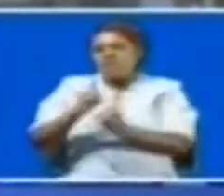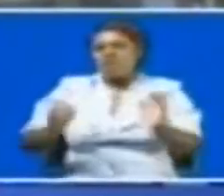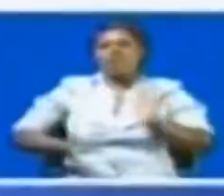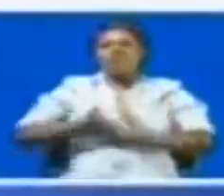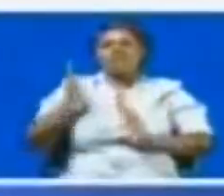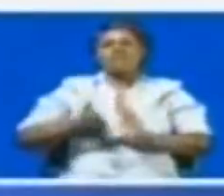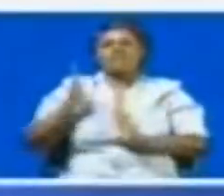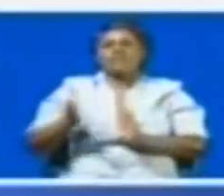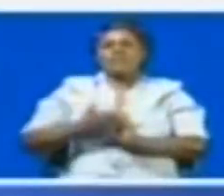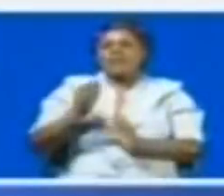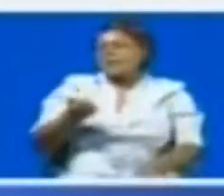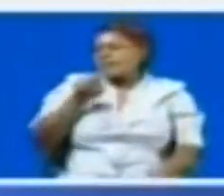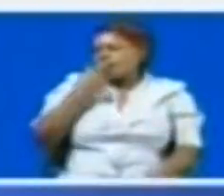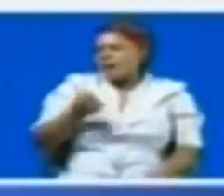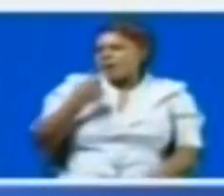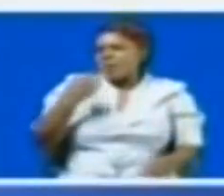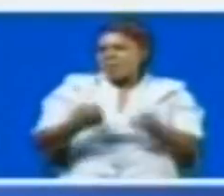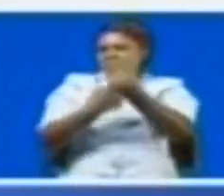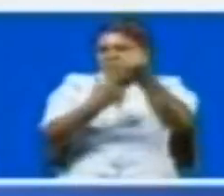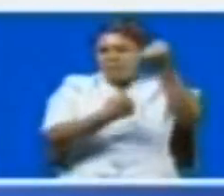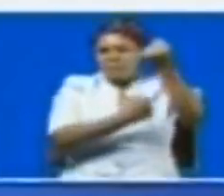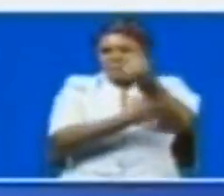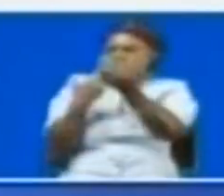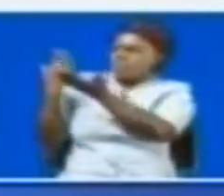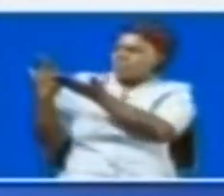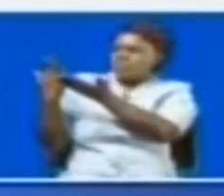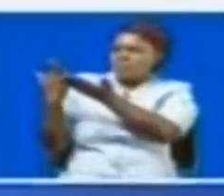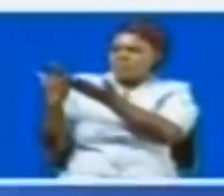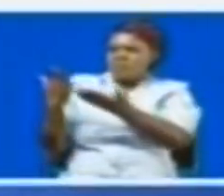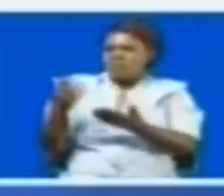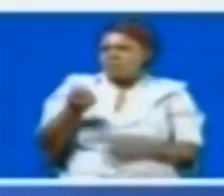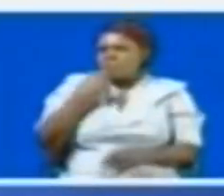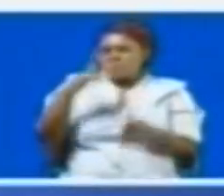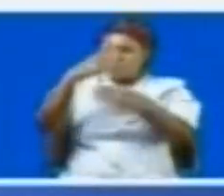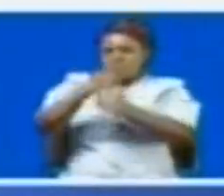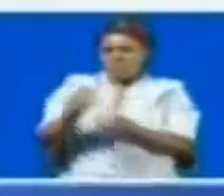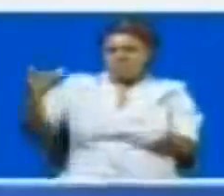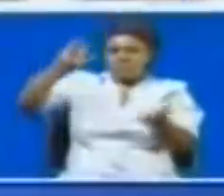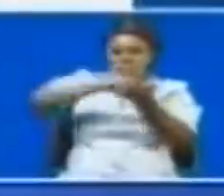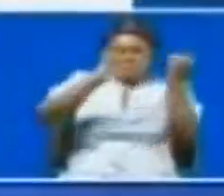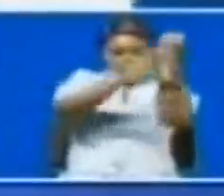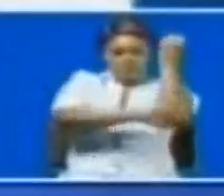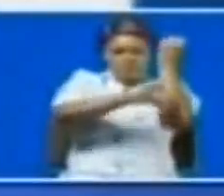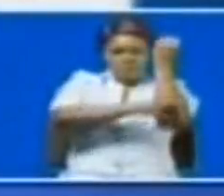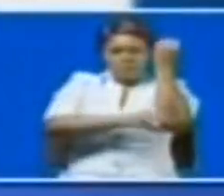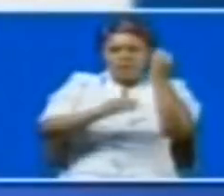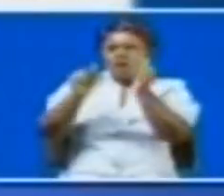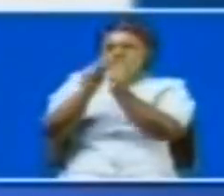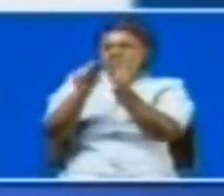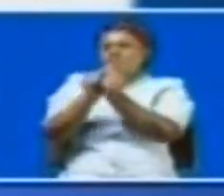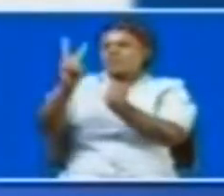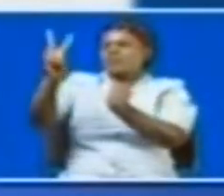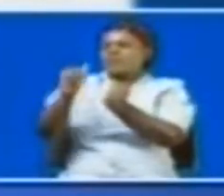soon as possible. The drugs donated by Pfizer, a global pharmaceutical company, arrived in the country on